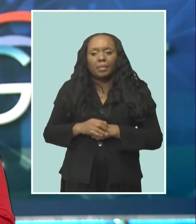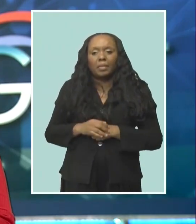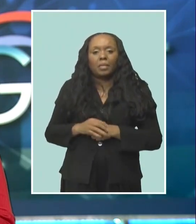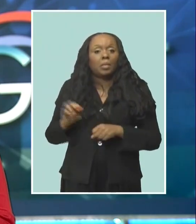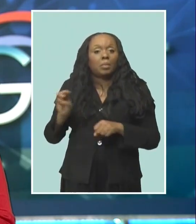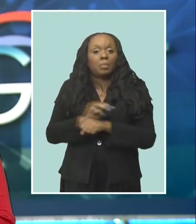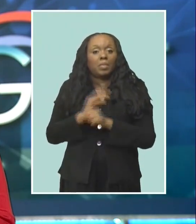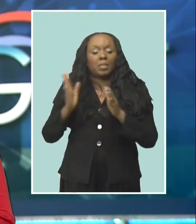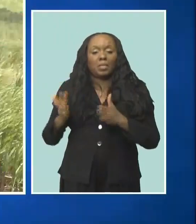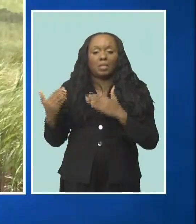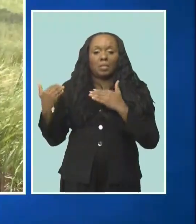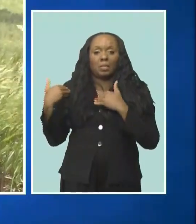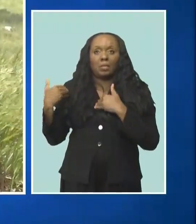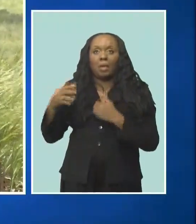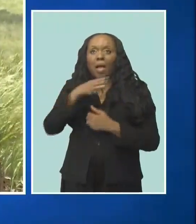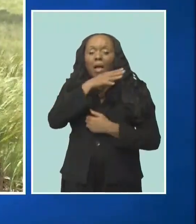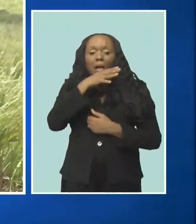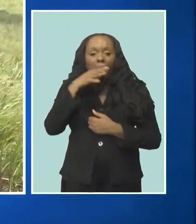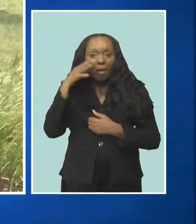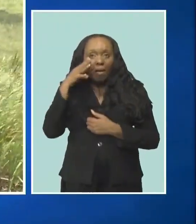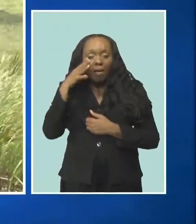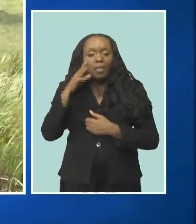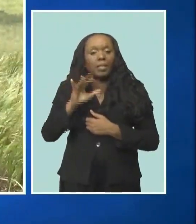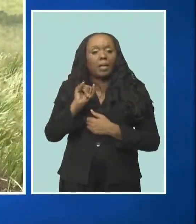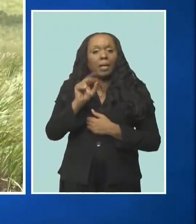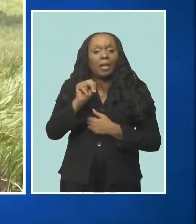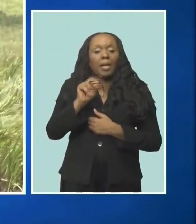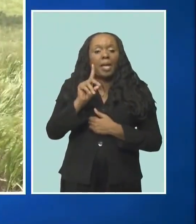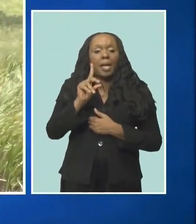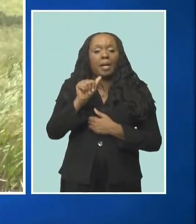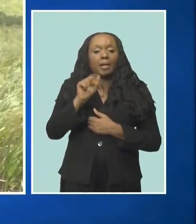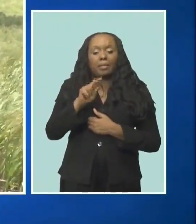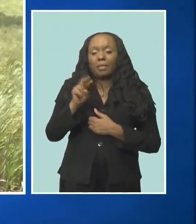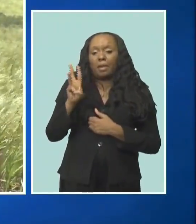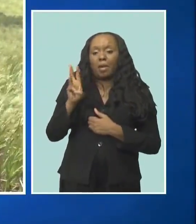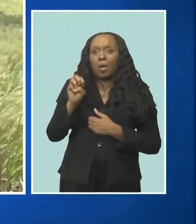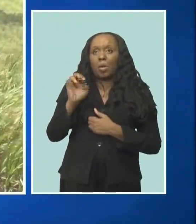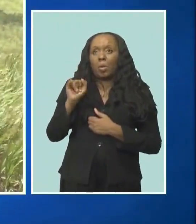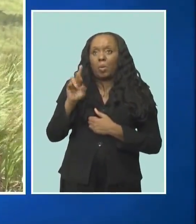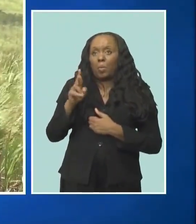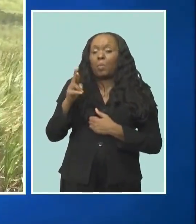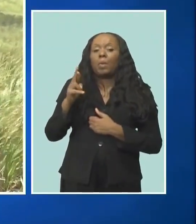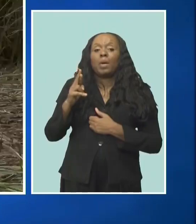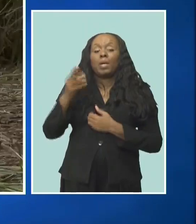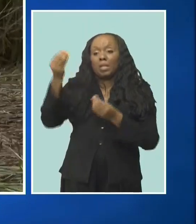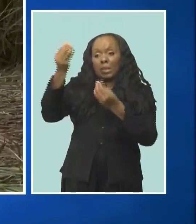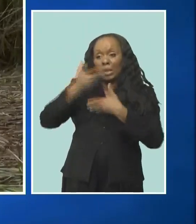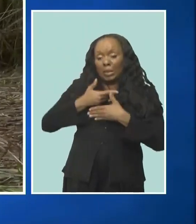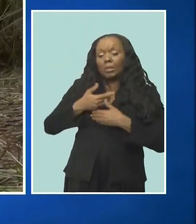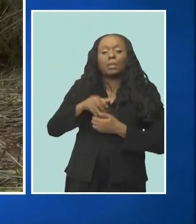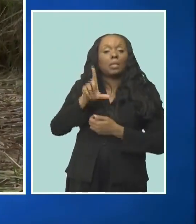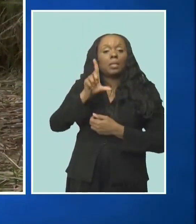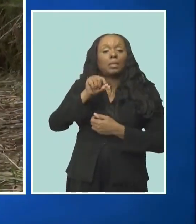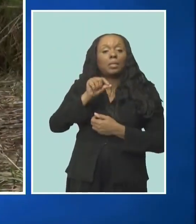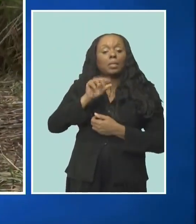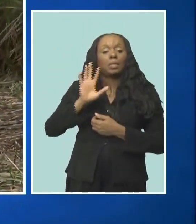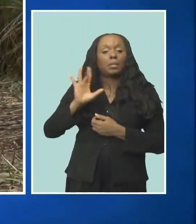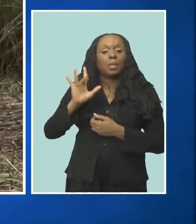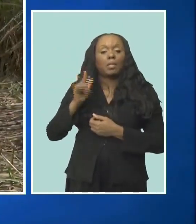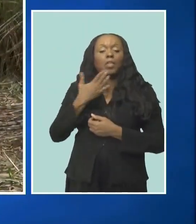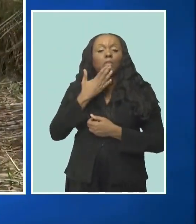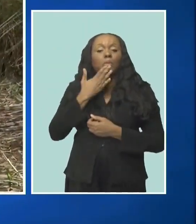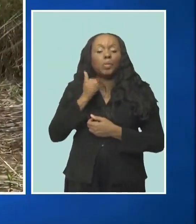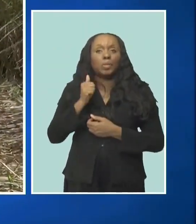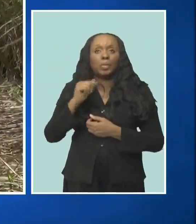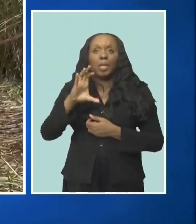Agriculture, Food and Nutritional Security, Indar Ware, who tells CBC News the 2025 sugarcane